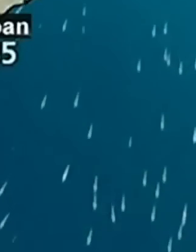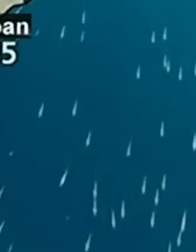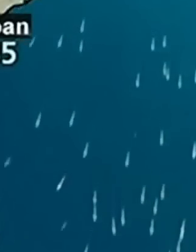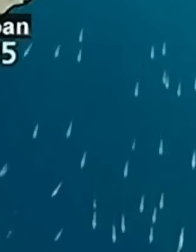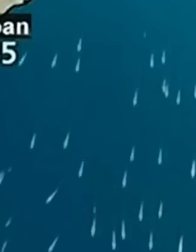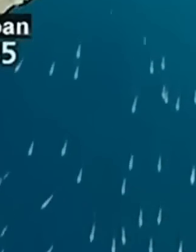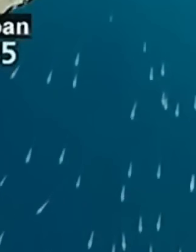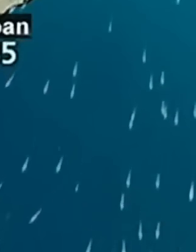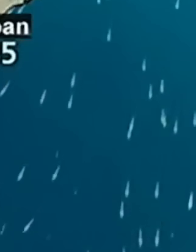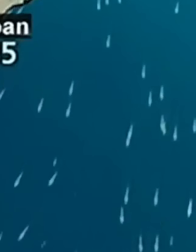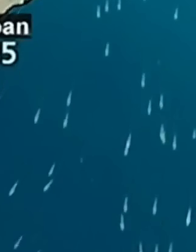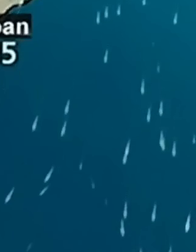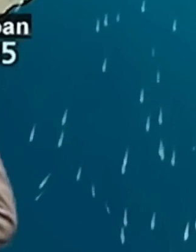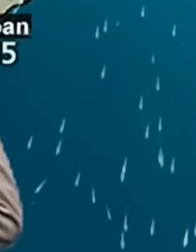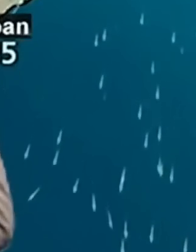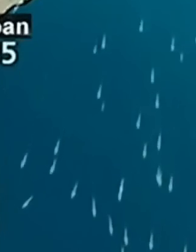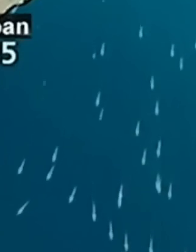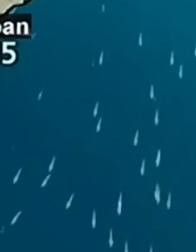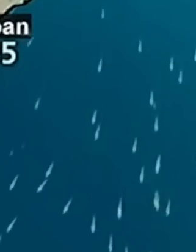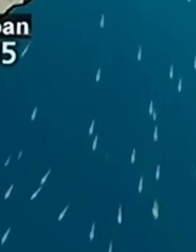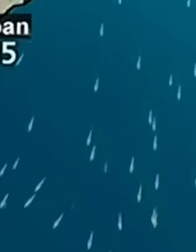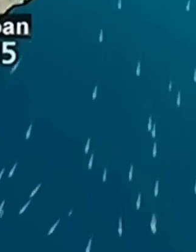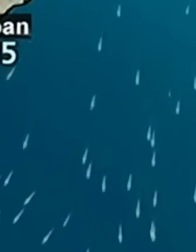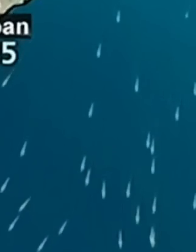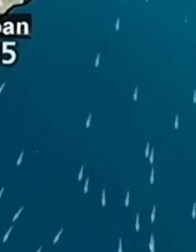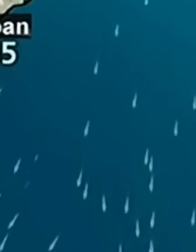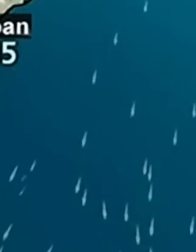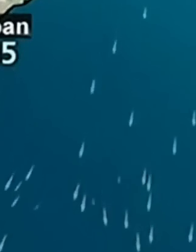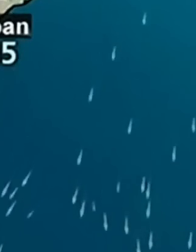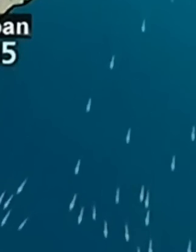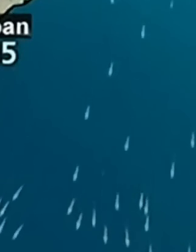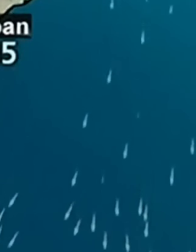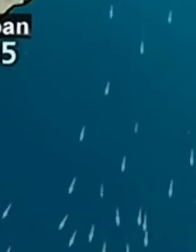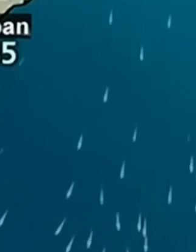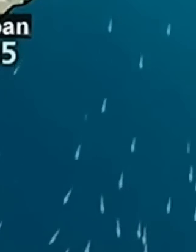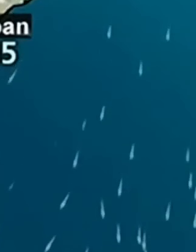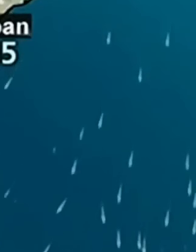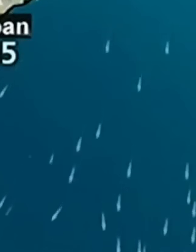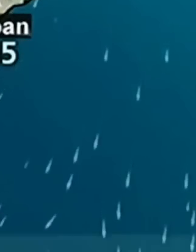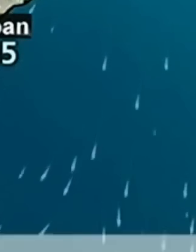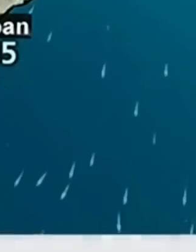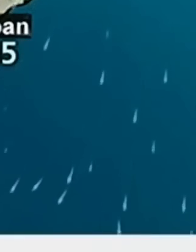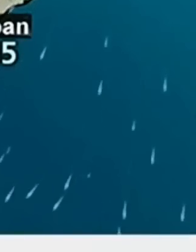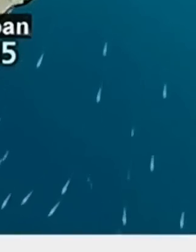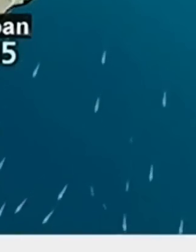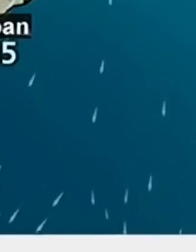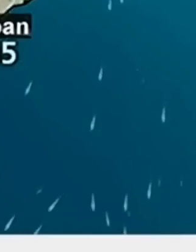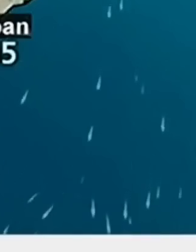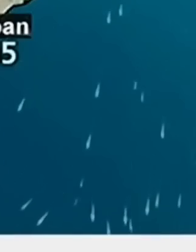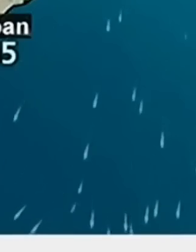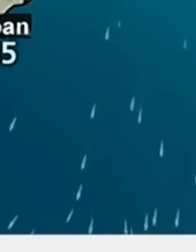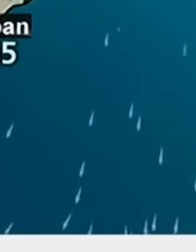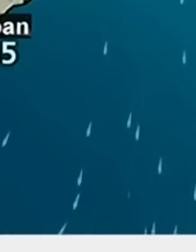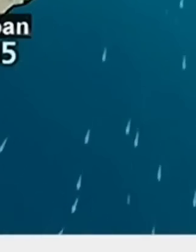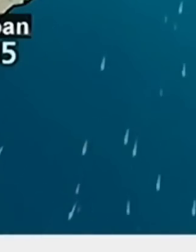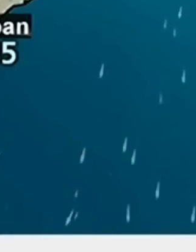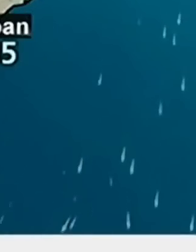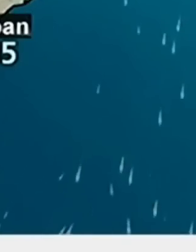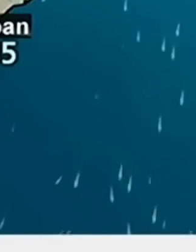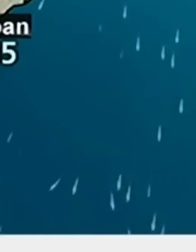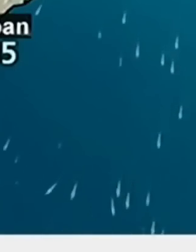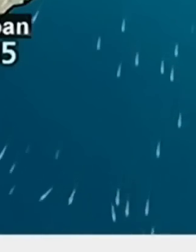a ke gore bo kgaetse Dithabela re lebella kakanya bo sebošegong bja lehono re lebetse dikgonagalo tša dipula ka represente tša masometsela re lebetse ona go ka kwa go la Western Cape dikgonagalo tša lephutho